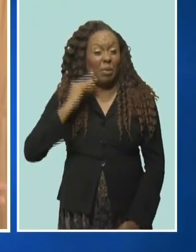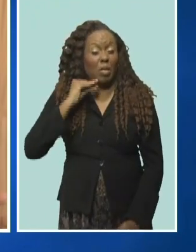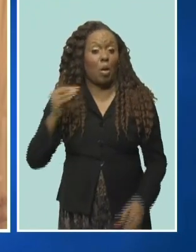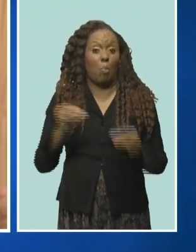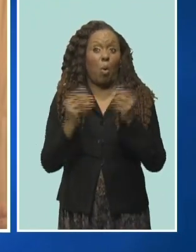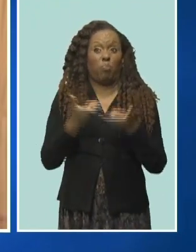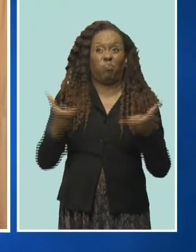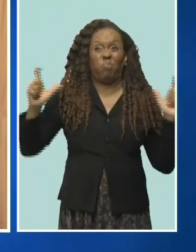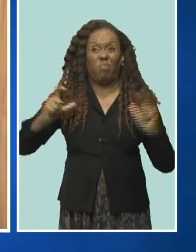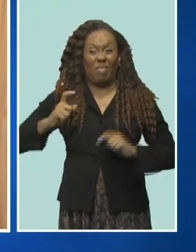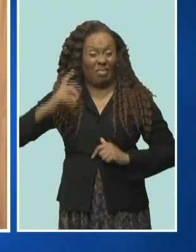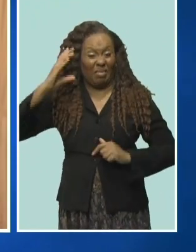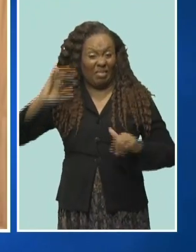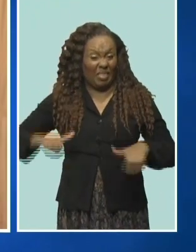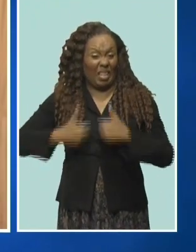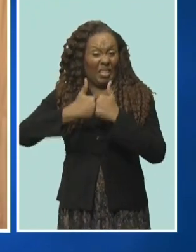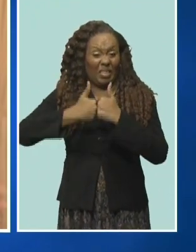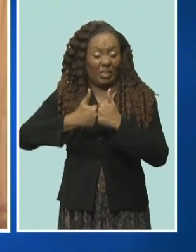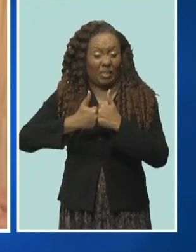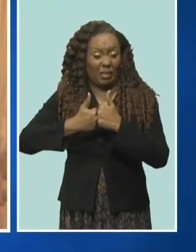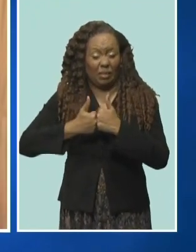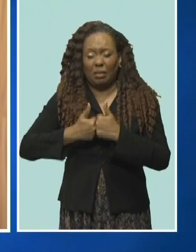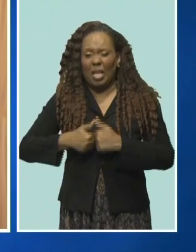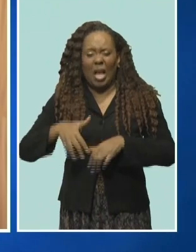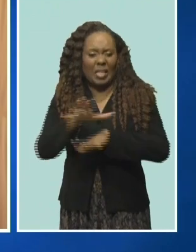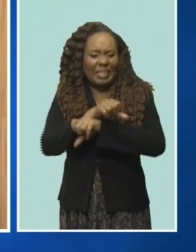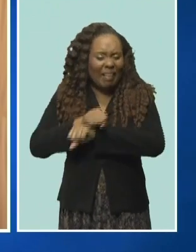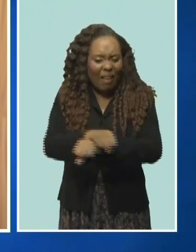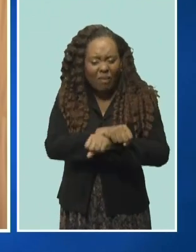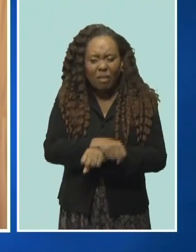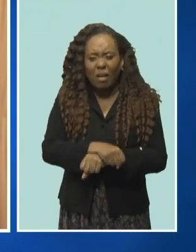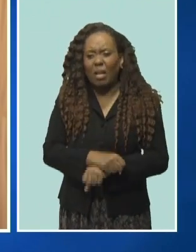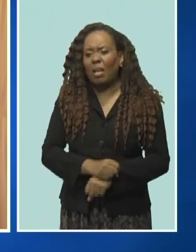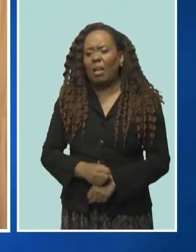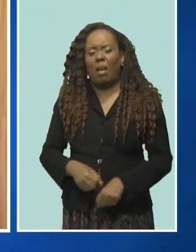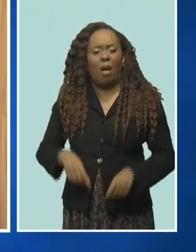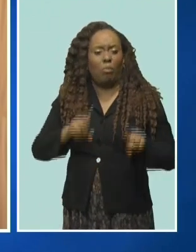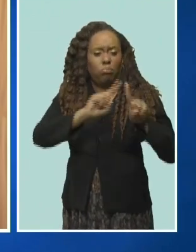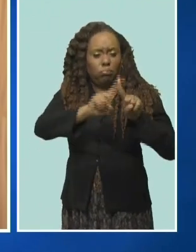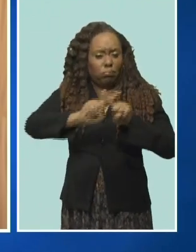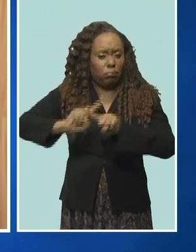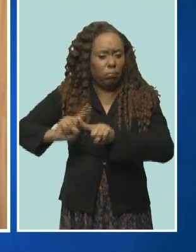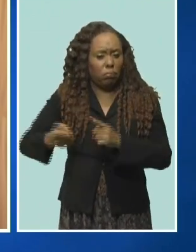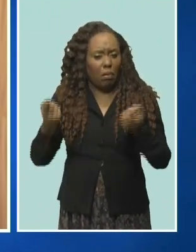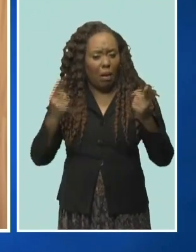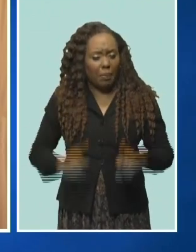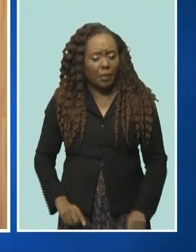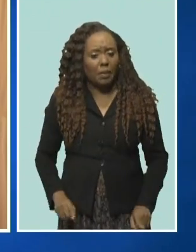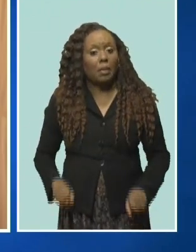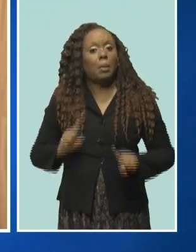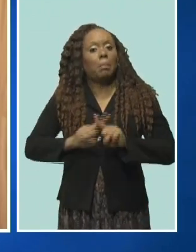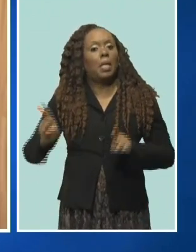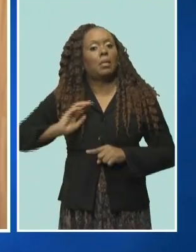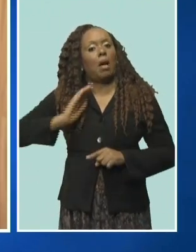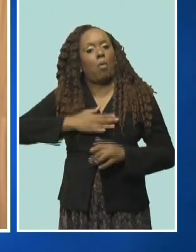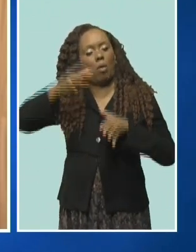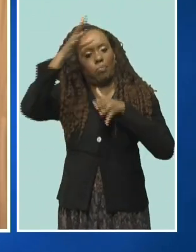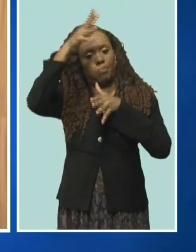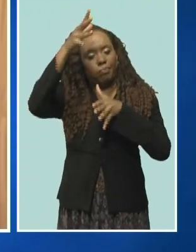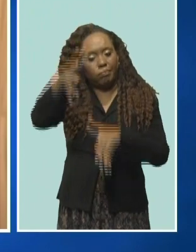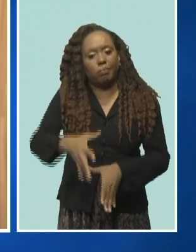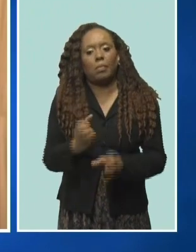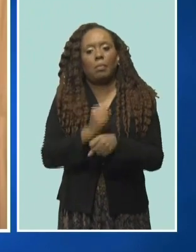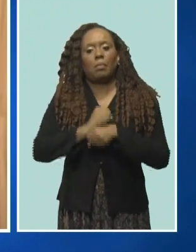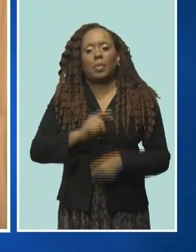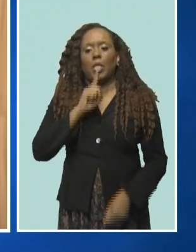then that were outside of their control, from slavery right back down. They ensured that resilience is